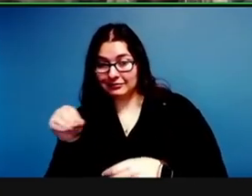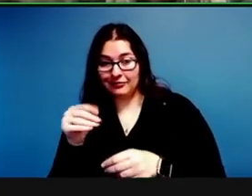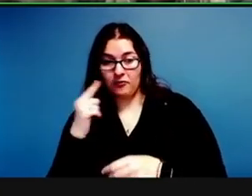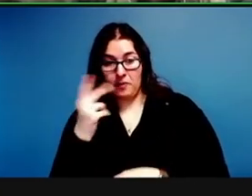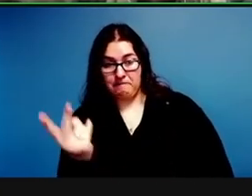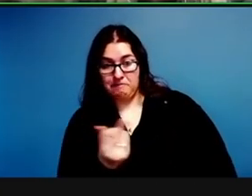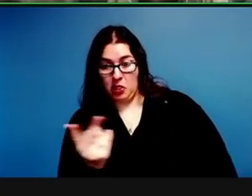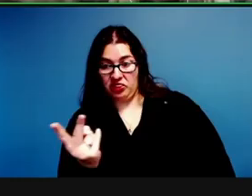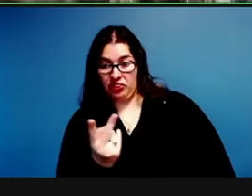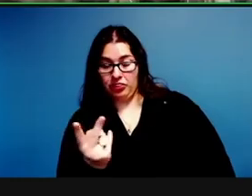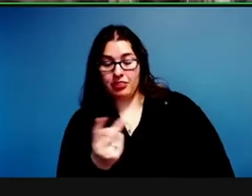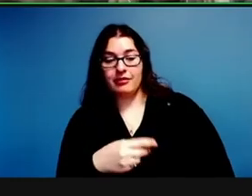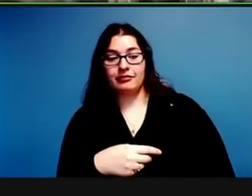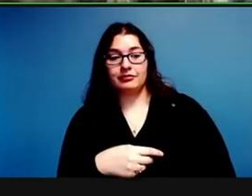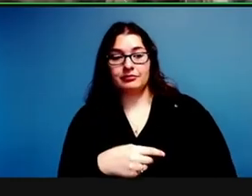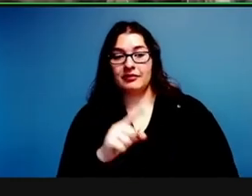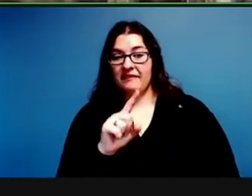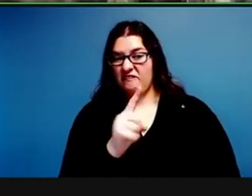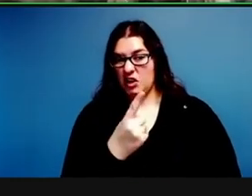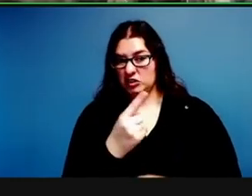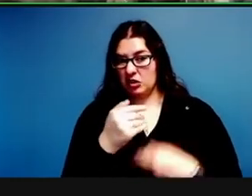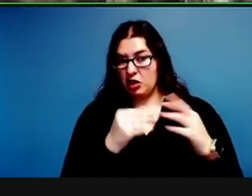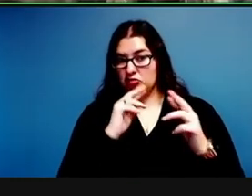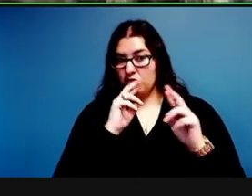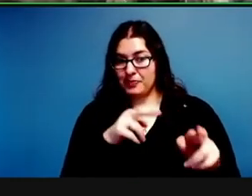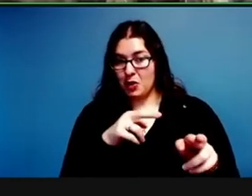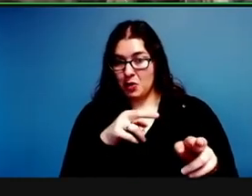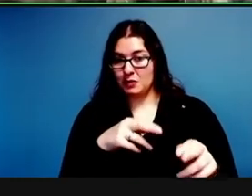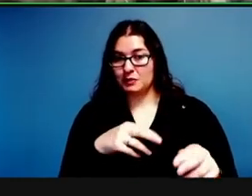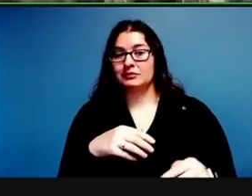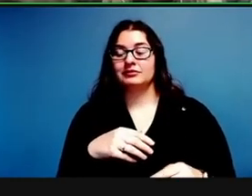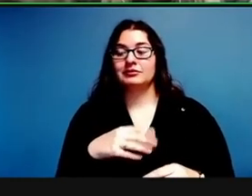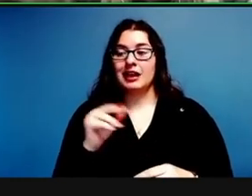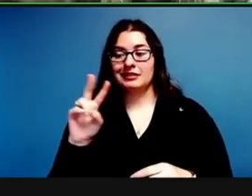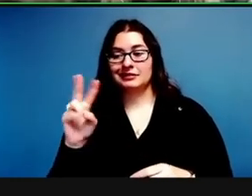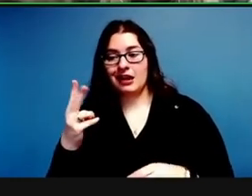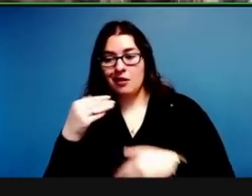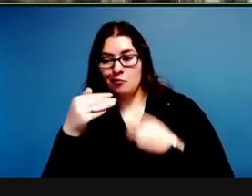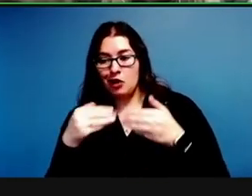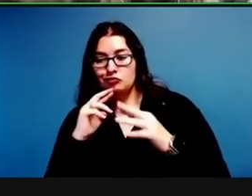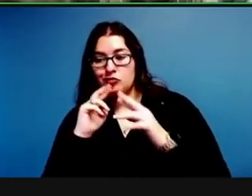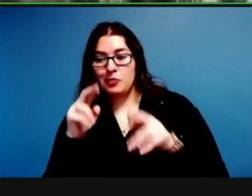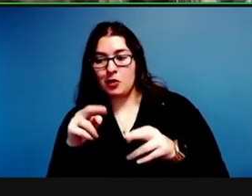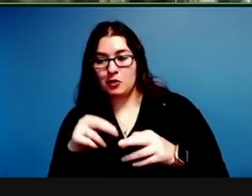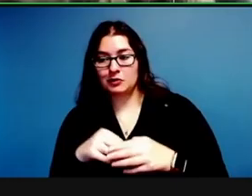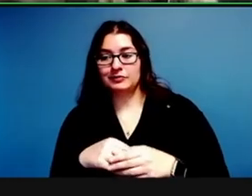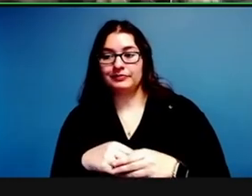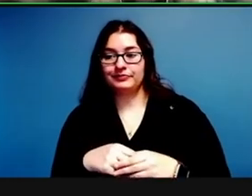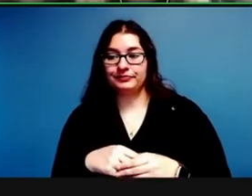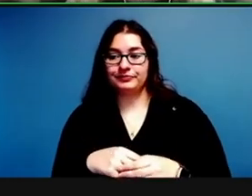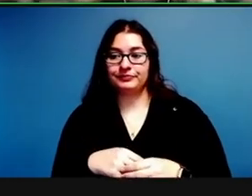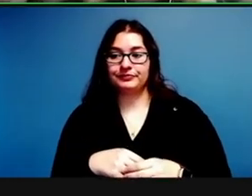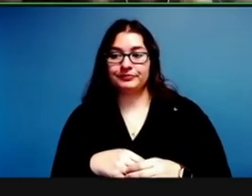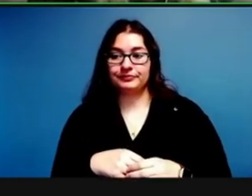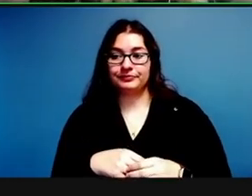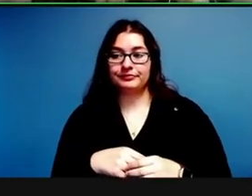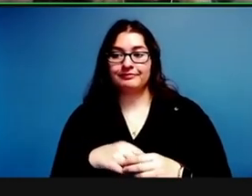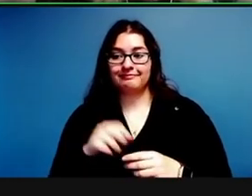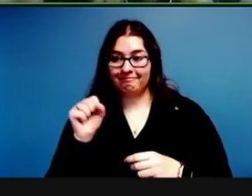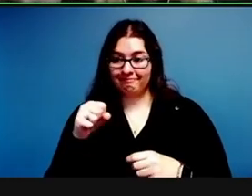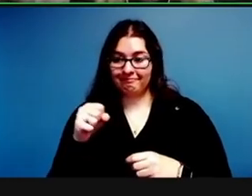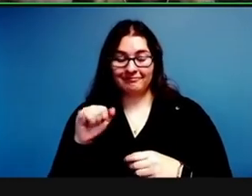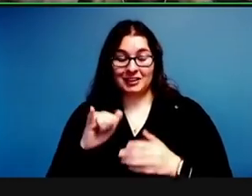both boxes, both in the first progress reporting period and in the second progress reporting period.